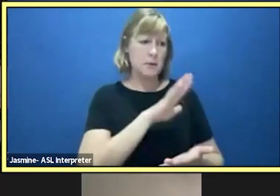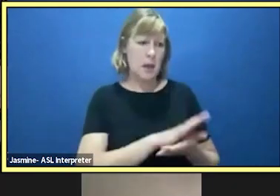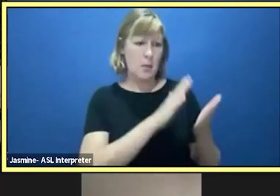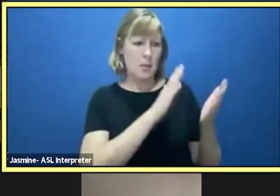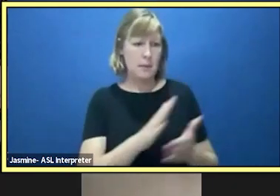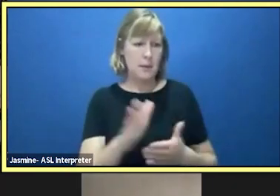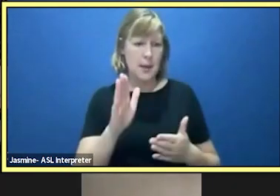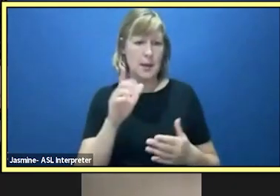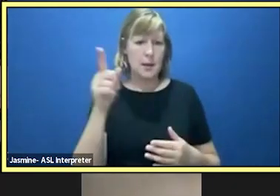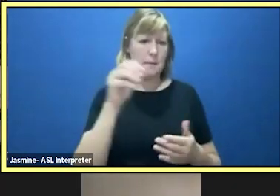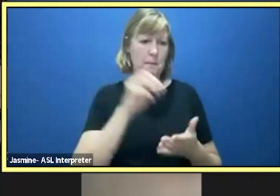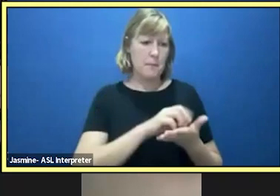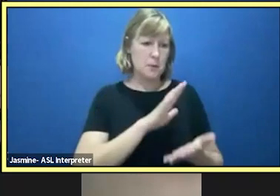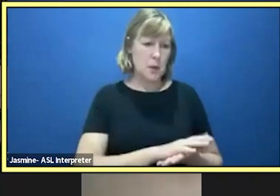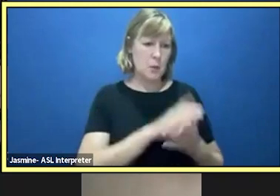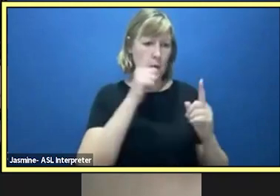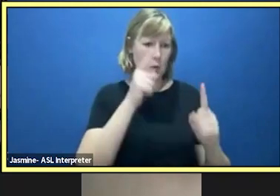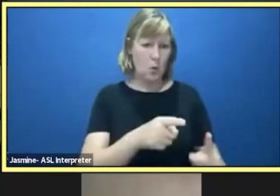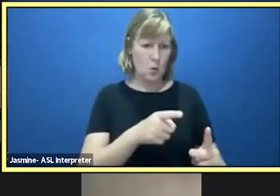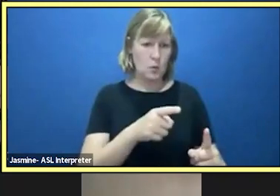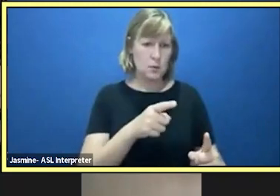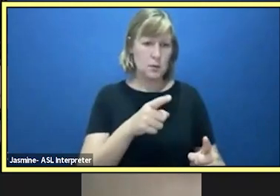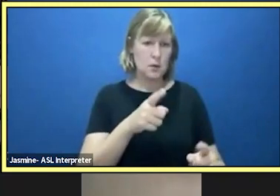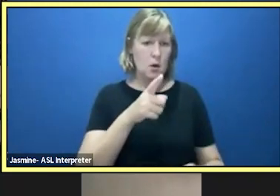This will give us the opportunity for